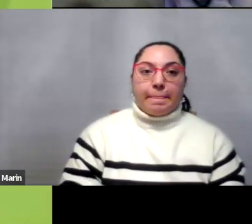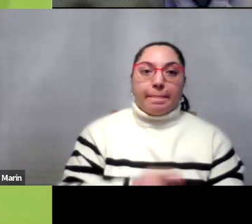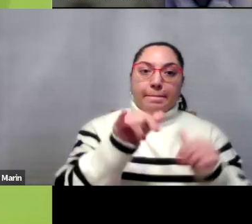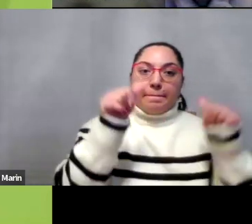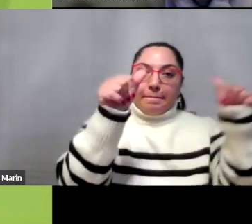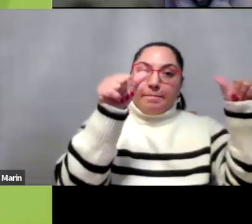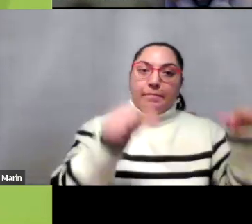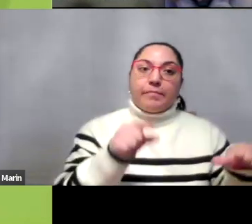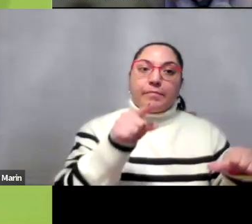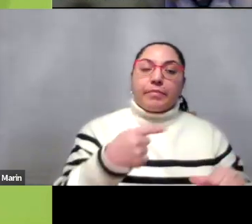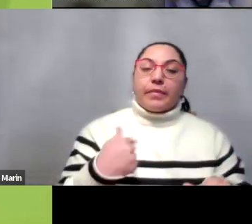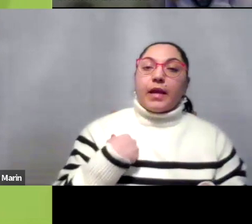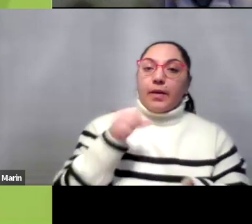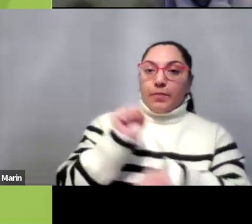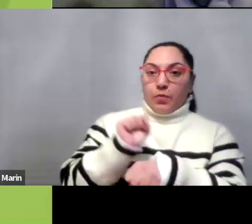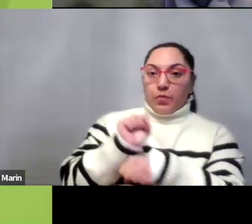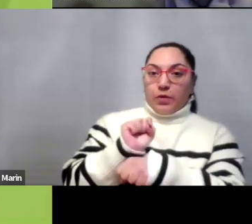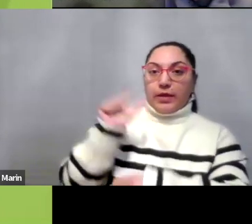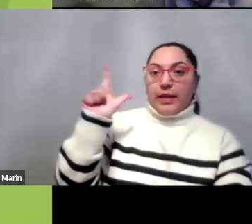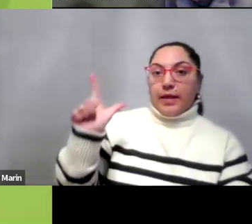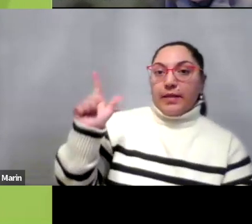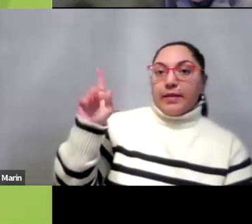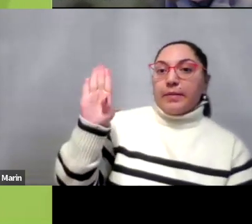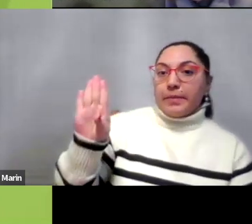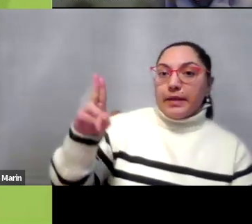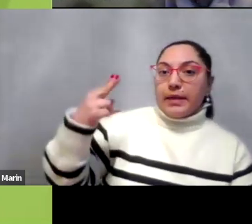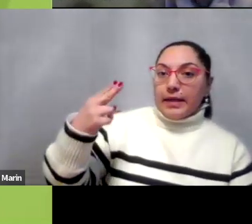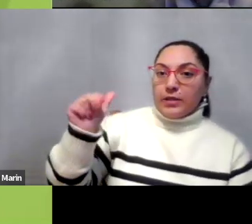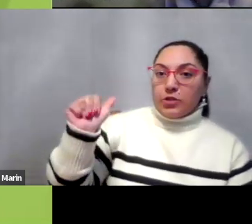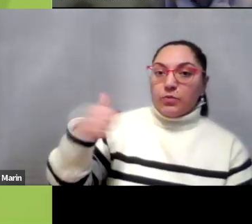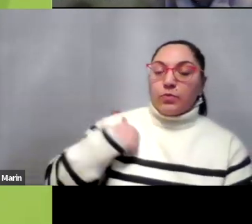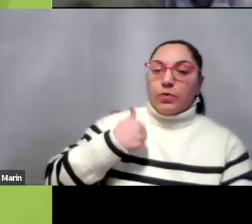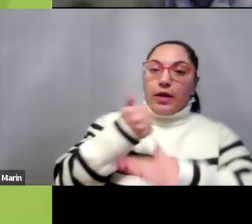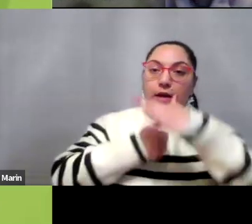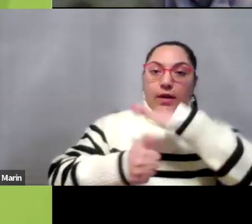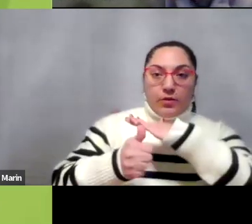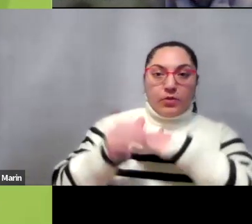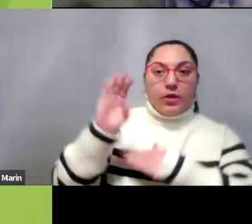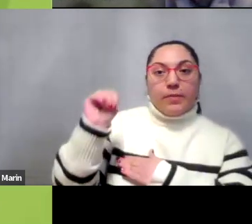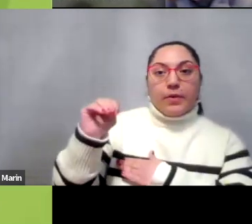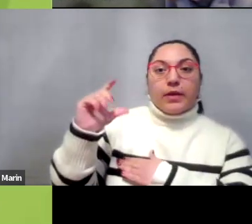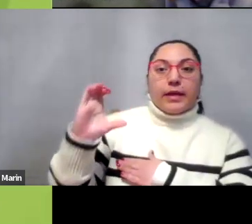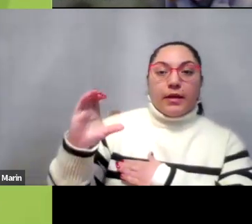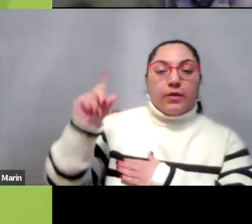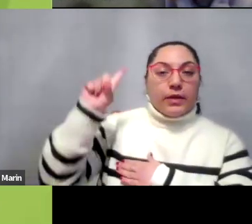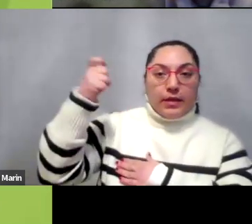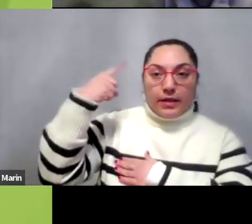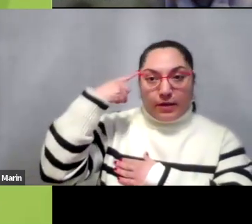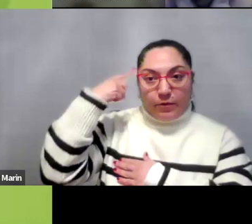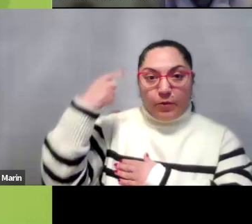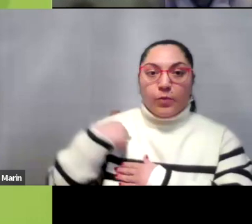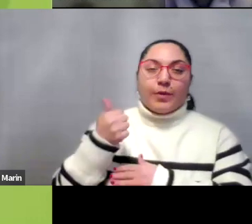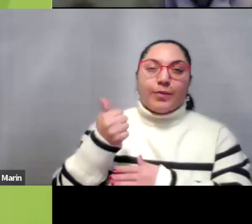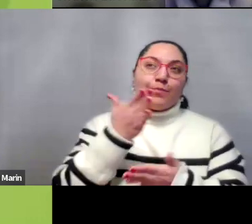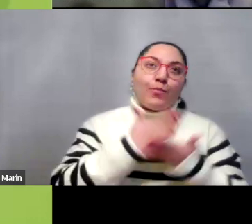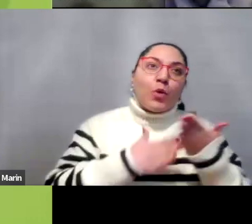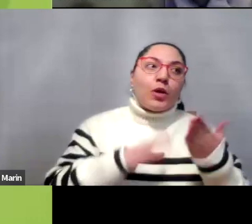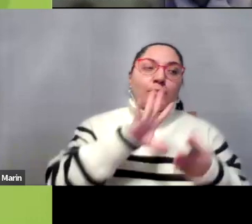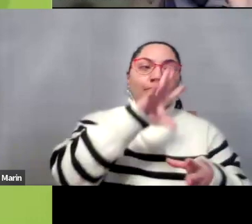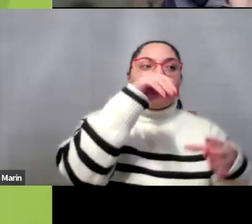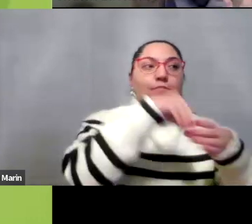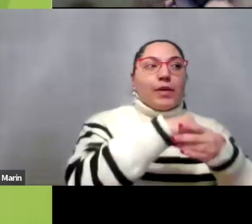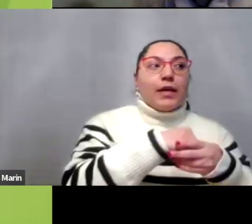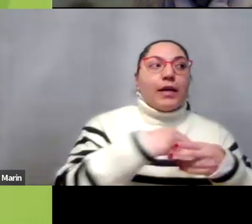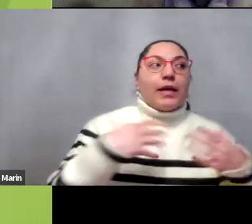And I'm the Local Behavioral Health Authority is we're under Montgomery County government and we're part of Department of Health and Human Services. That's our